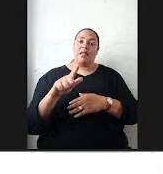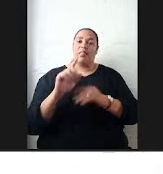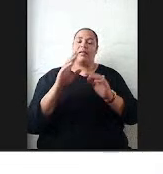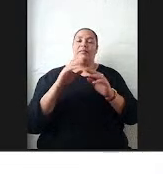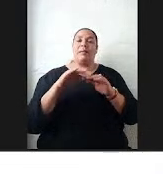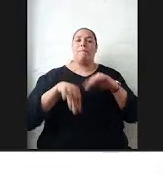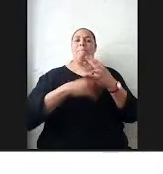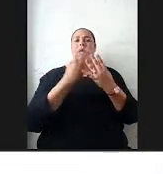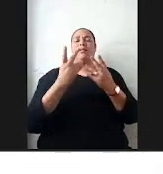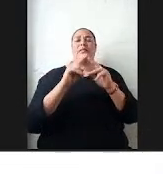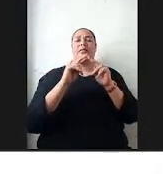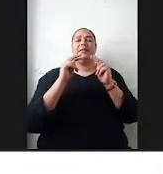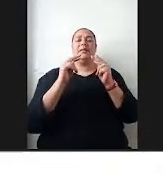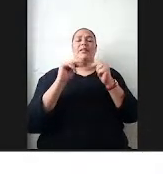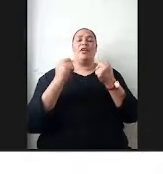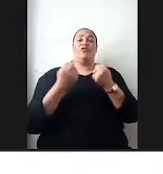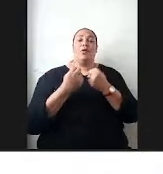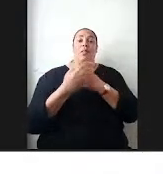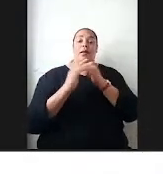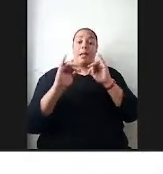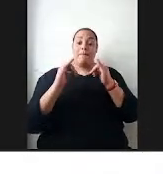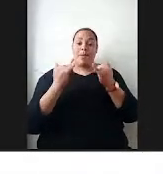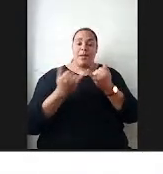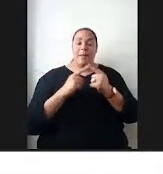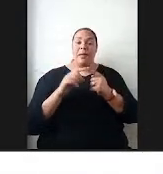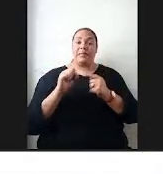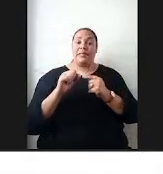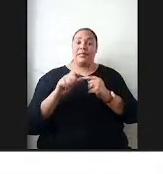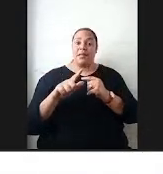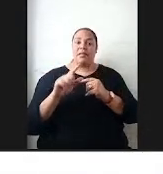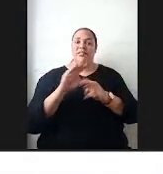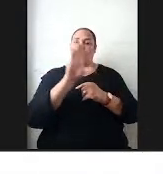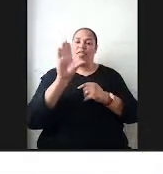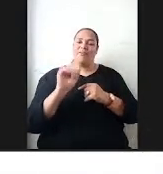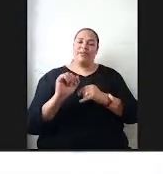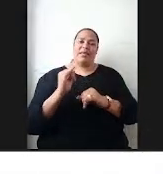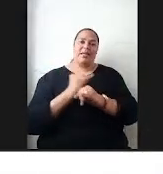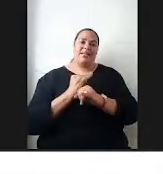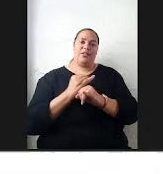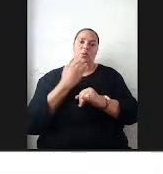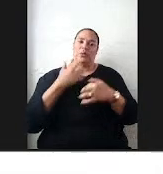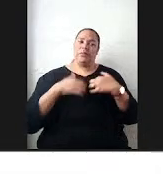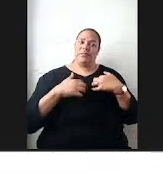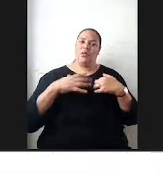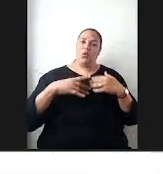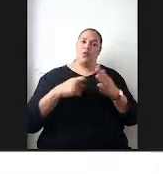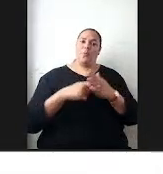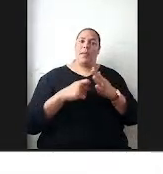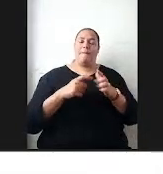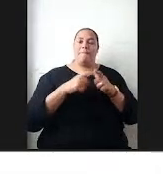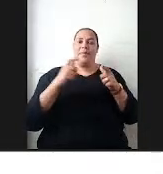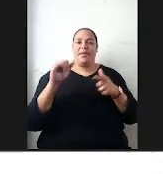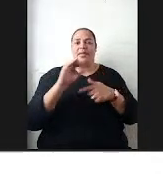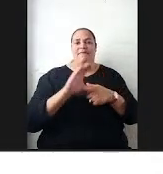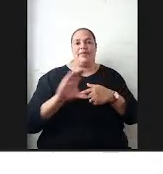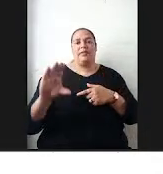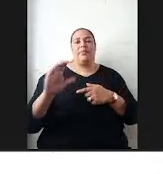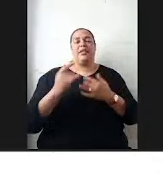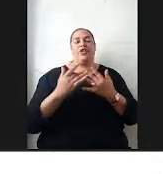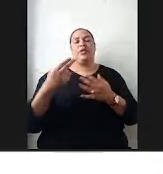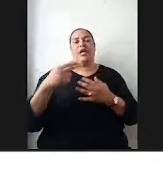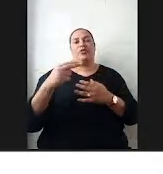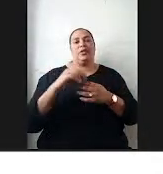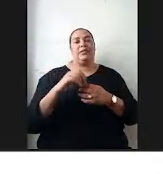company, but it's the Sasol, it's a South African entity that's looking at the big investment in green hydrogen in Saldana. Some of the other